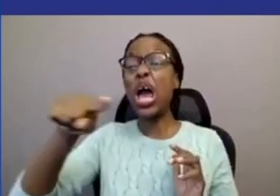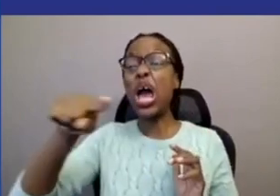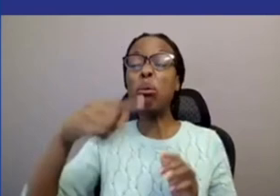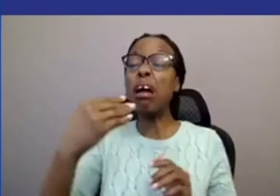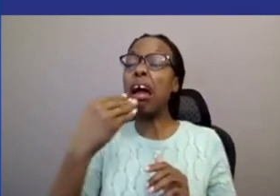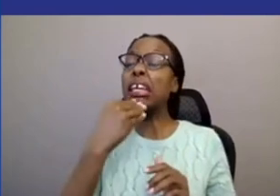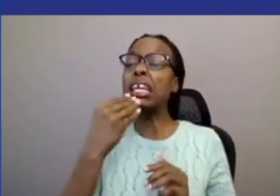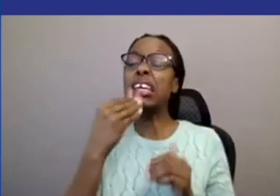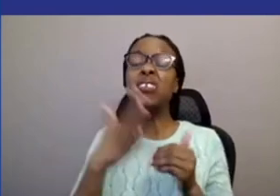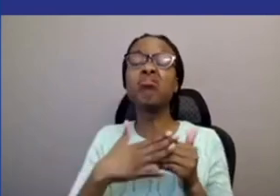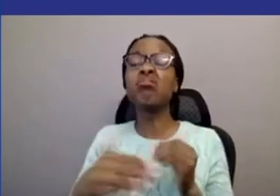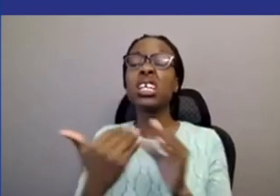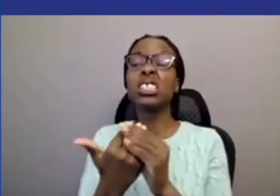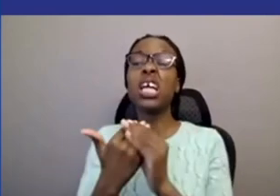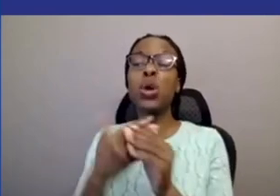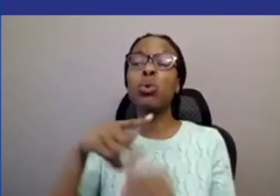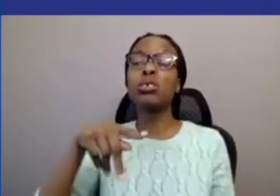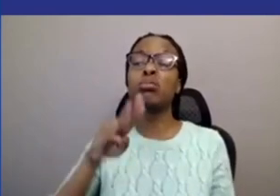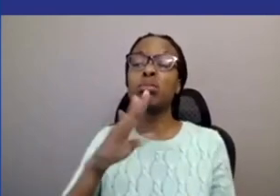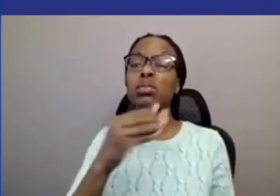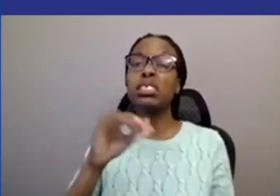it.